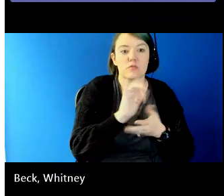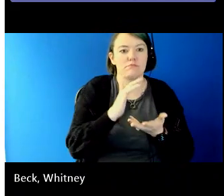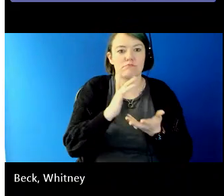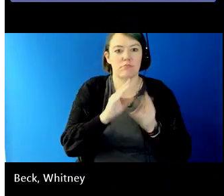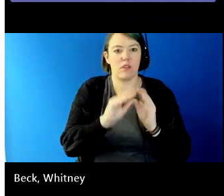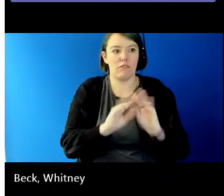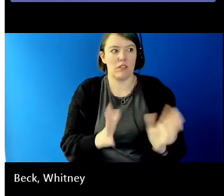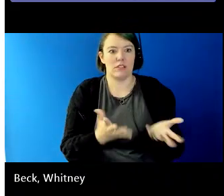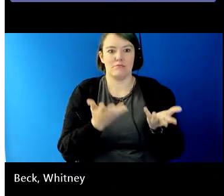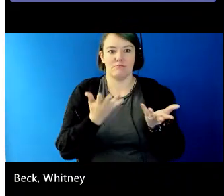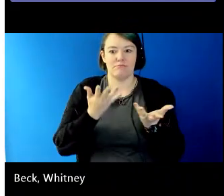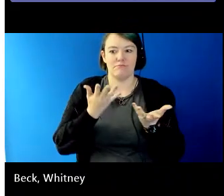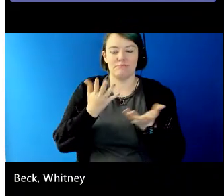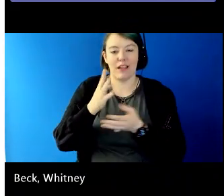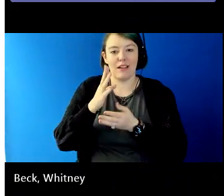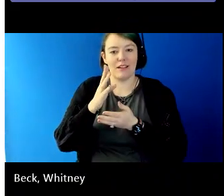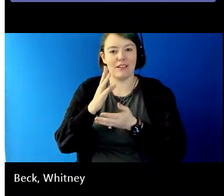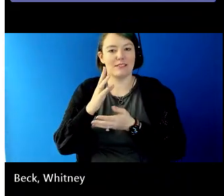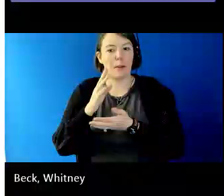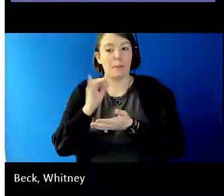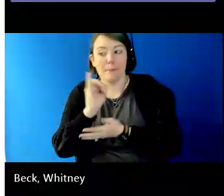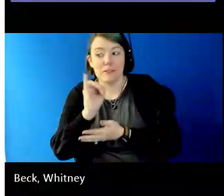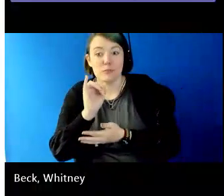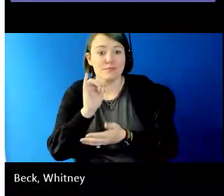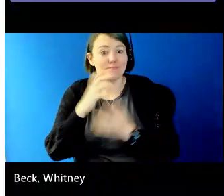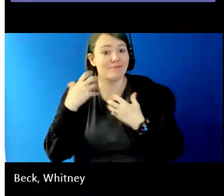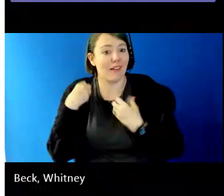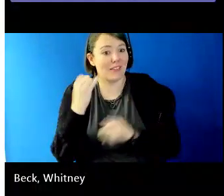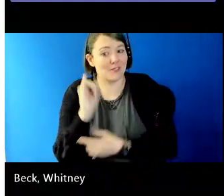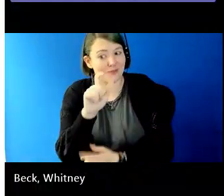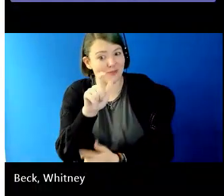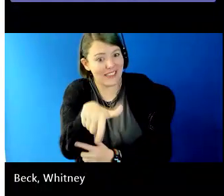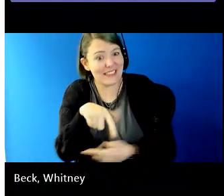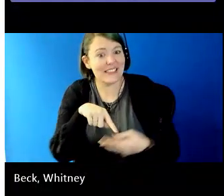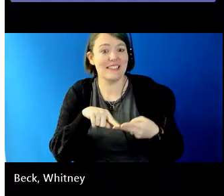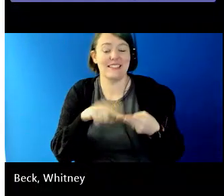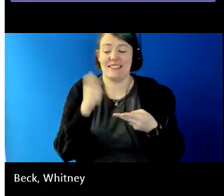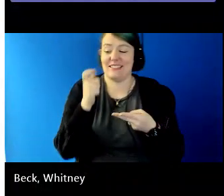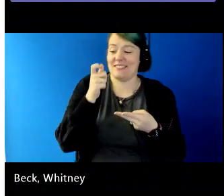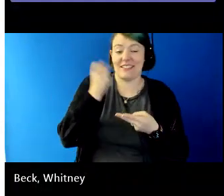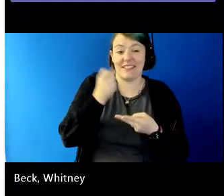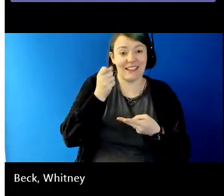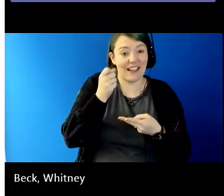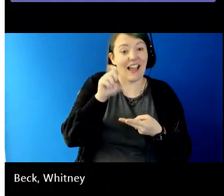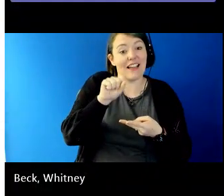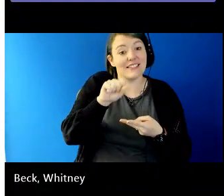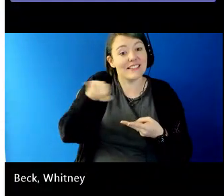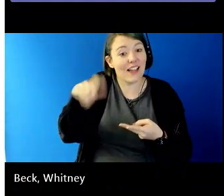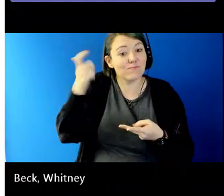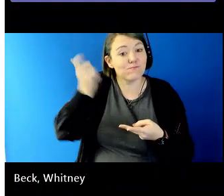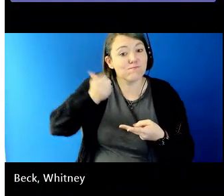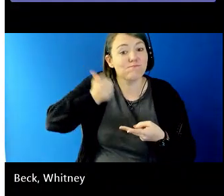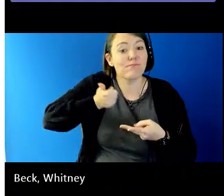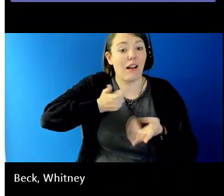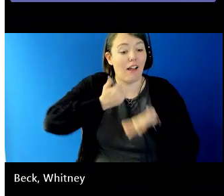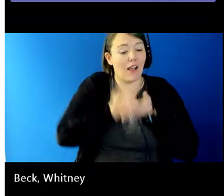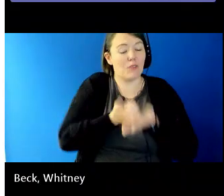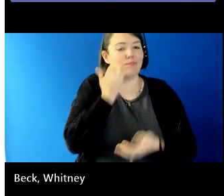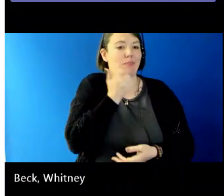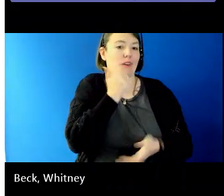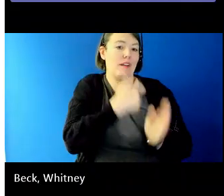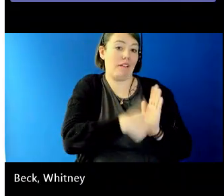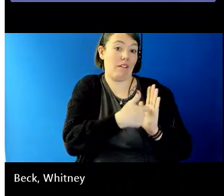each month as well. So it's important for them to remain on those benefits if they need to. If they go over the resource limit of those benefits, they're going to